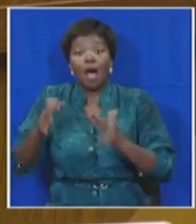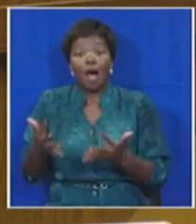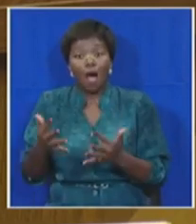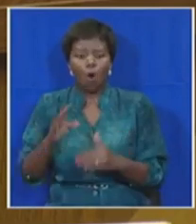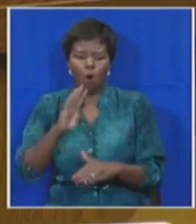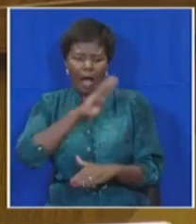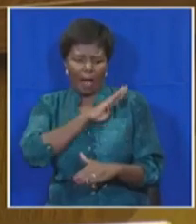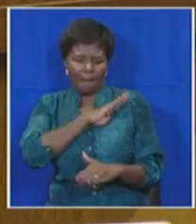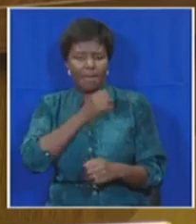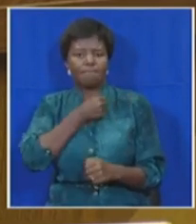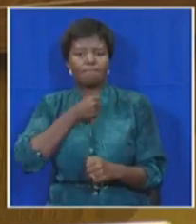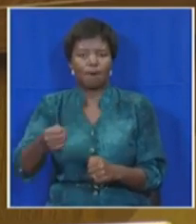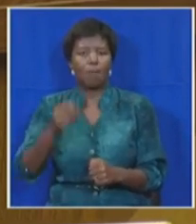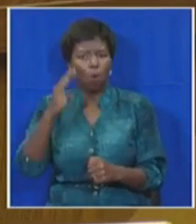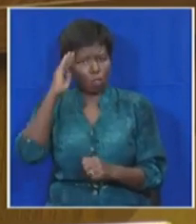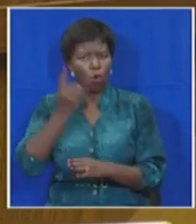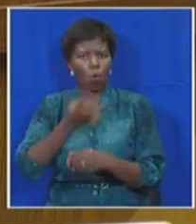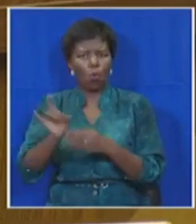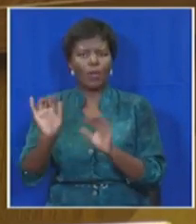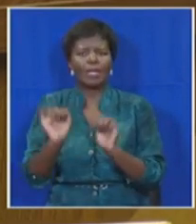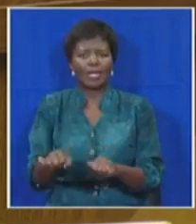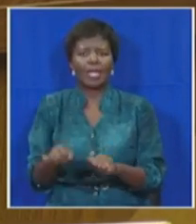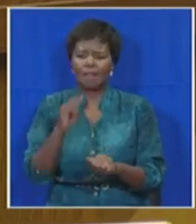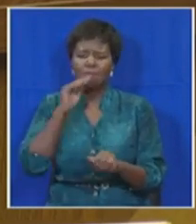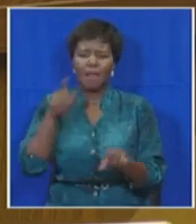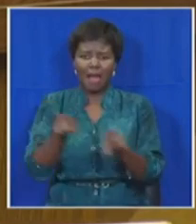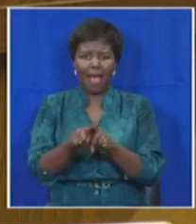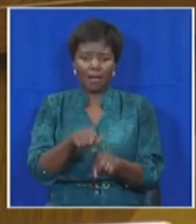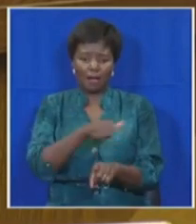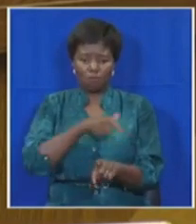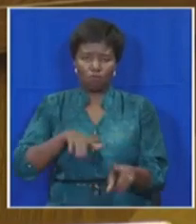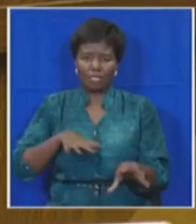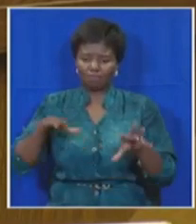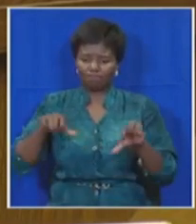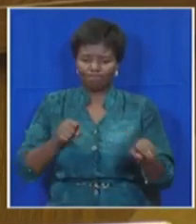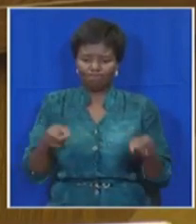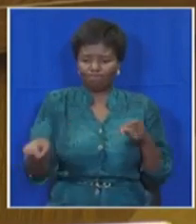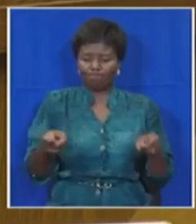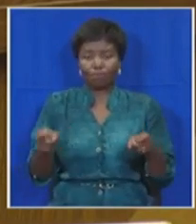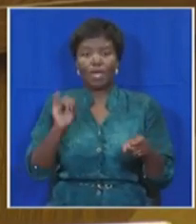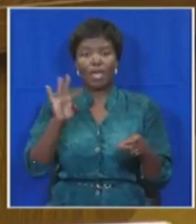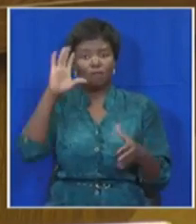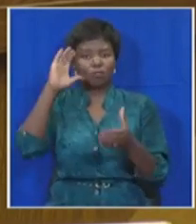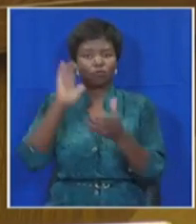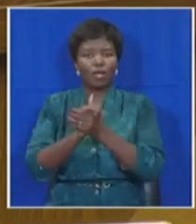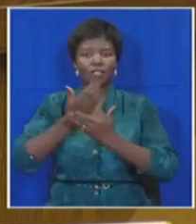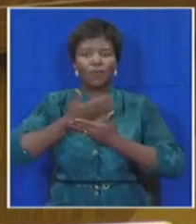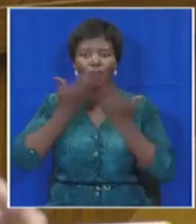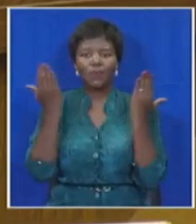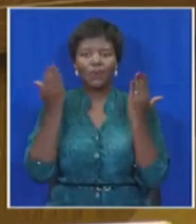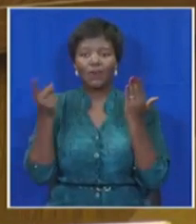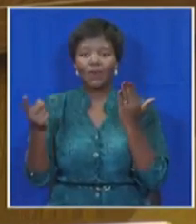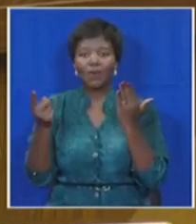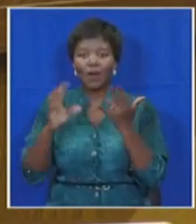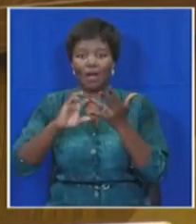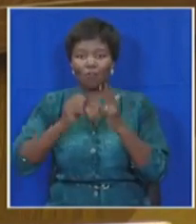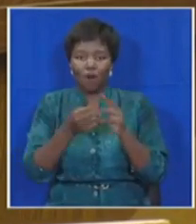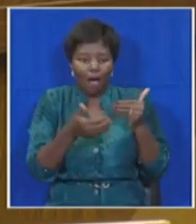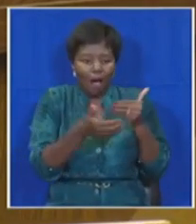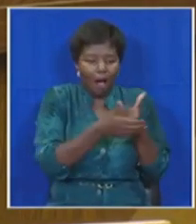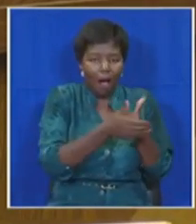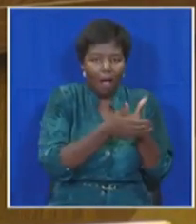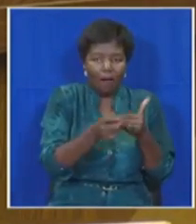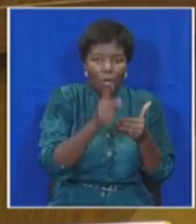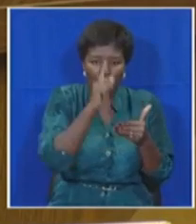force. This is what desperate dictators do when they run out of credibility. They hide from the people behind lines of troops